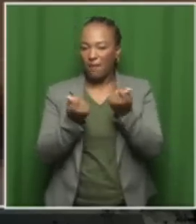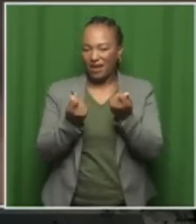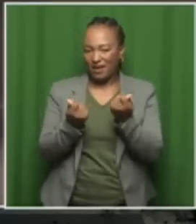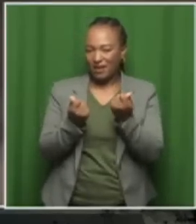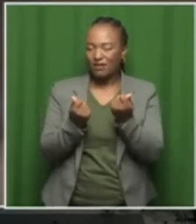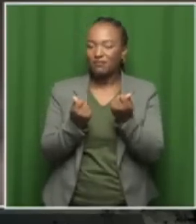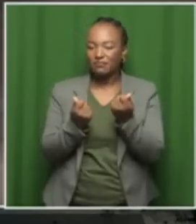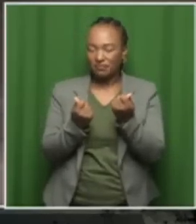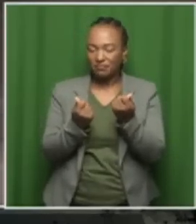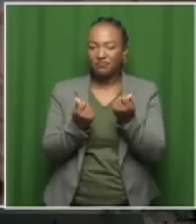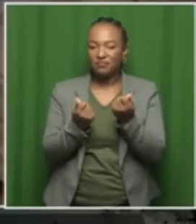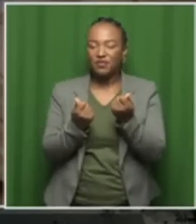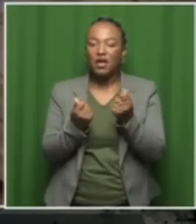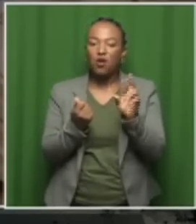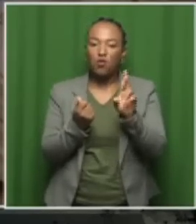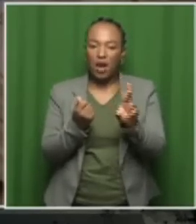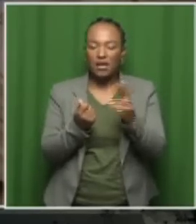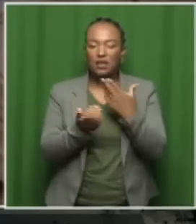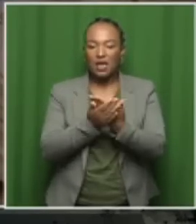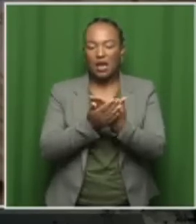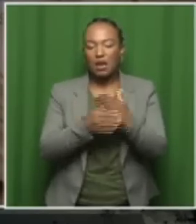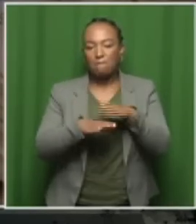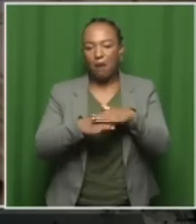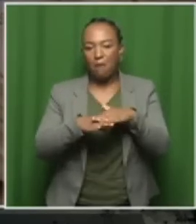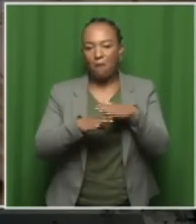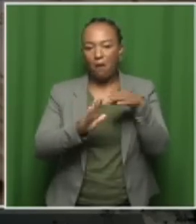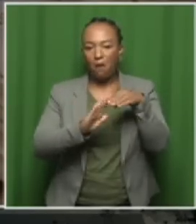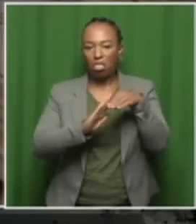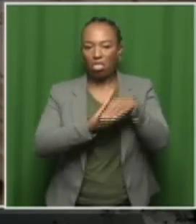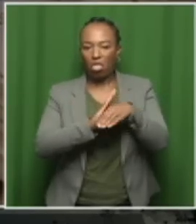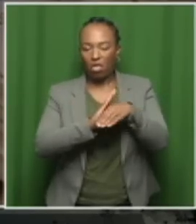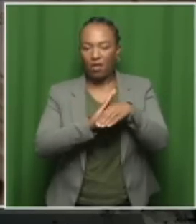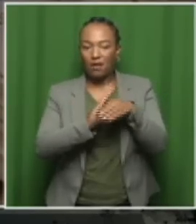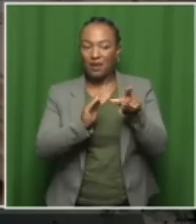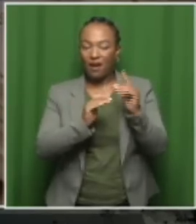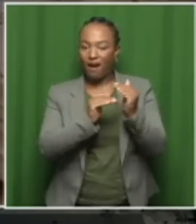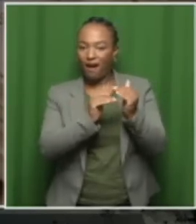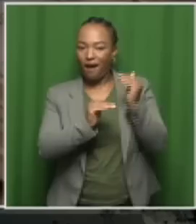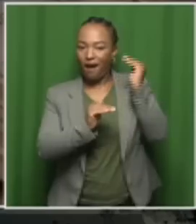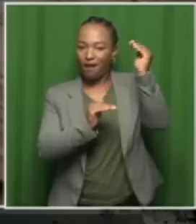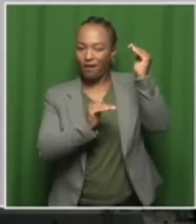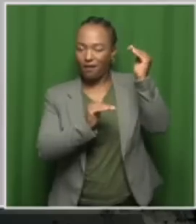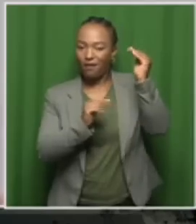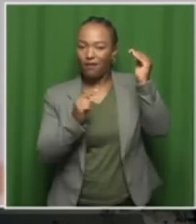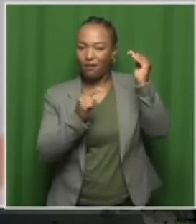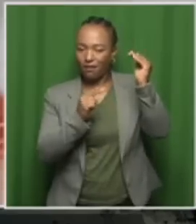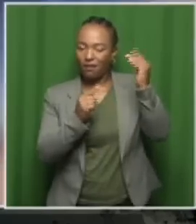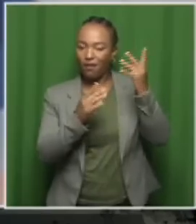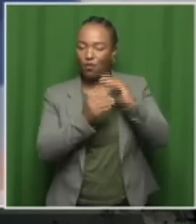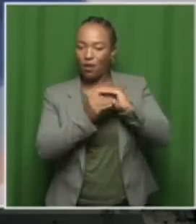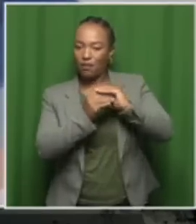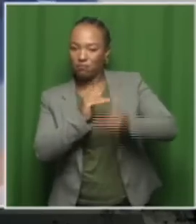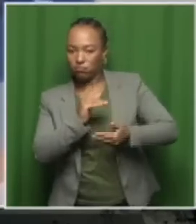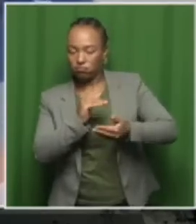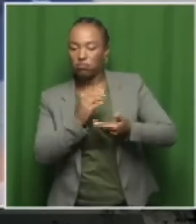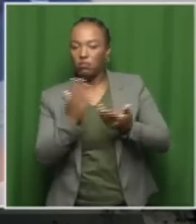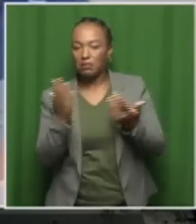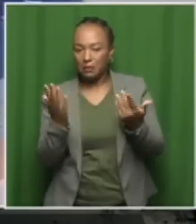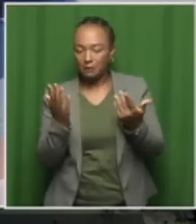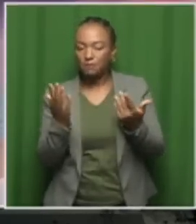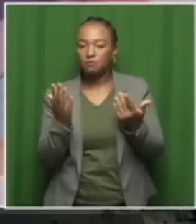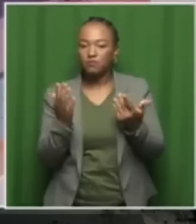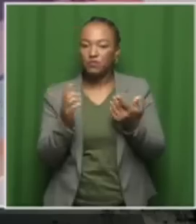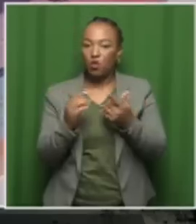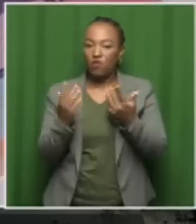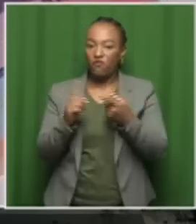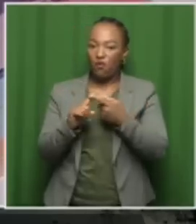could depreciate further, and that will enhance our export performance and protect us against protectionist tendencies from